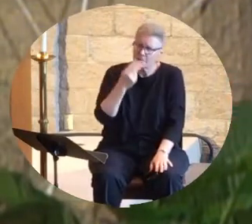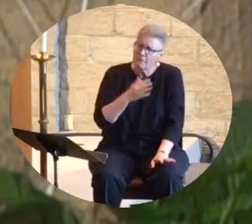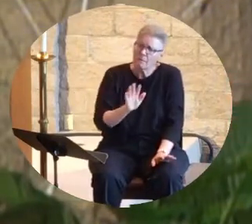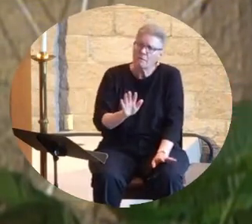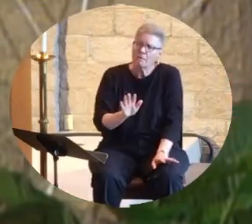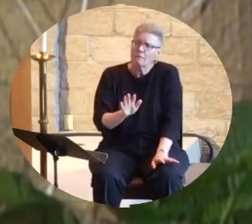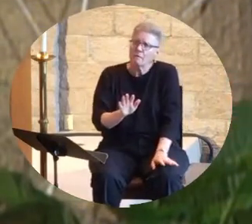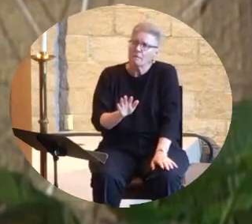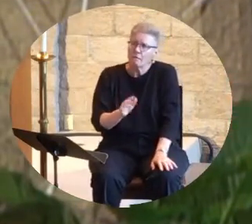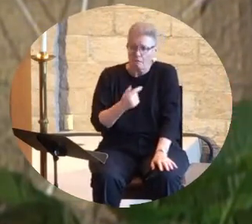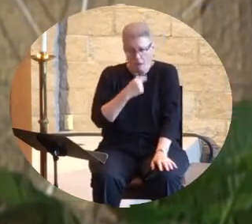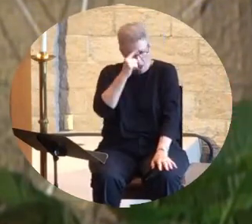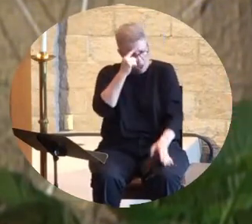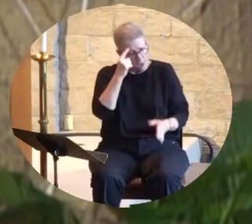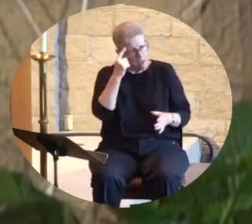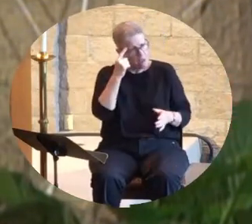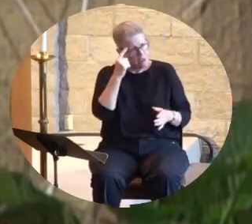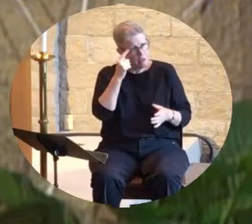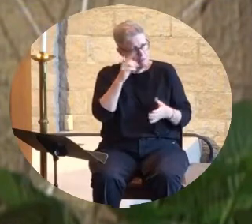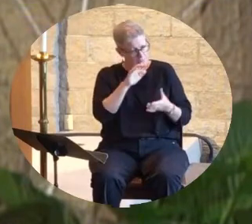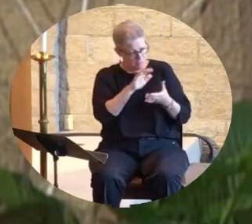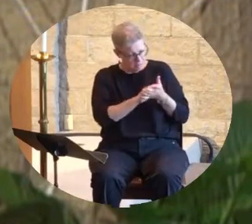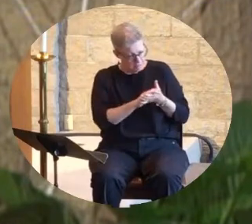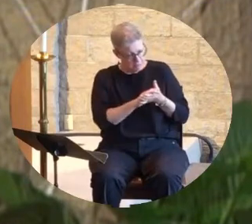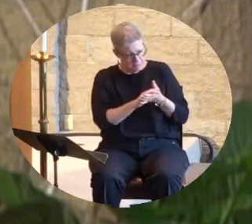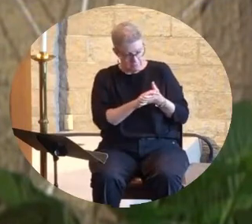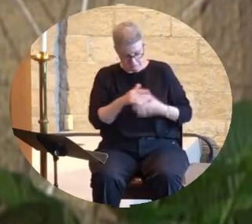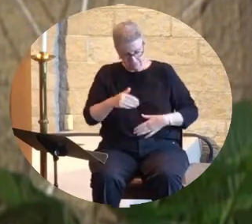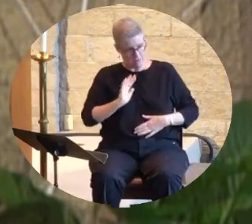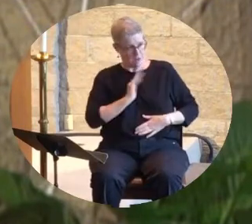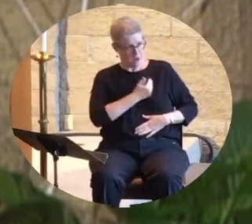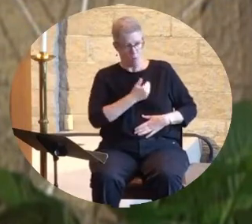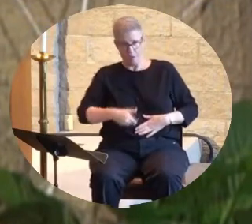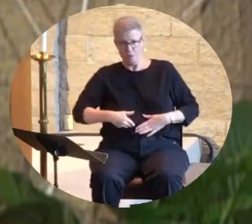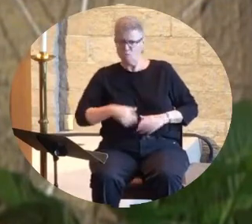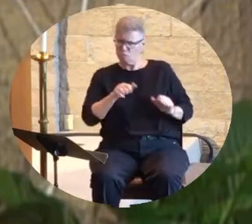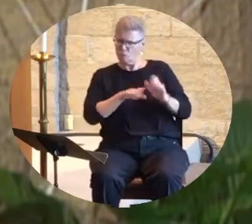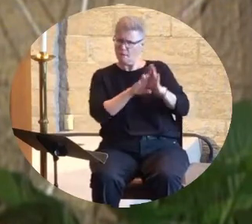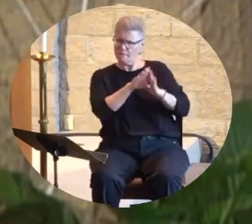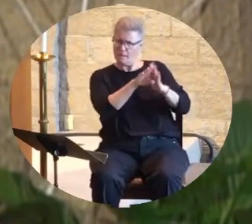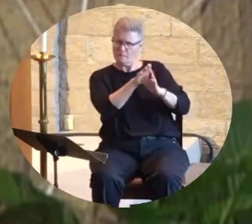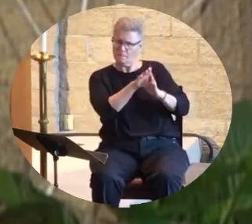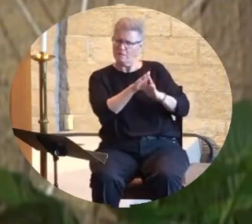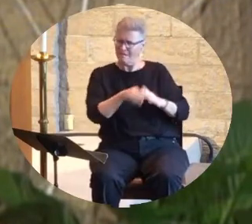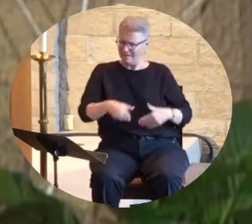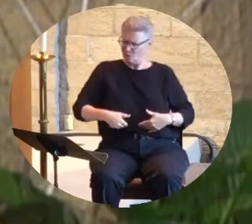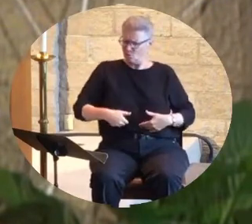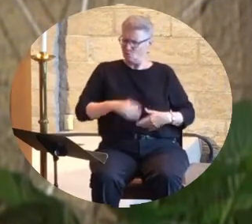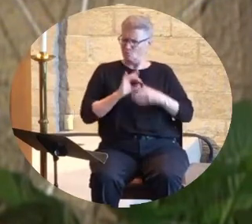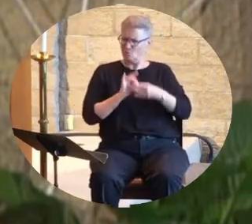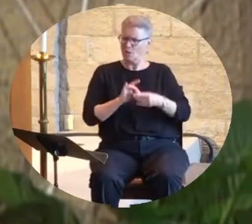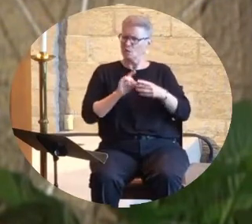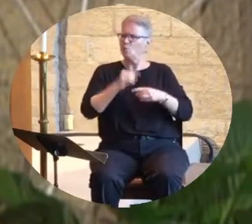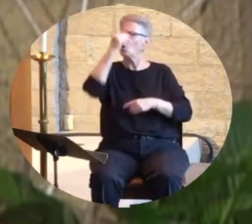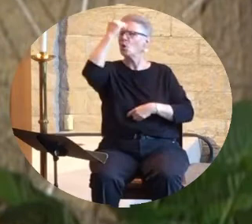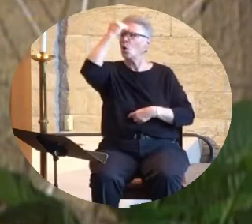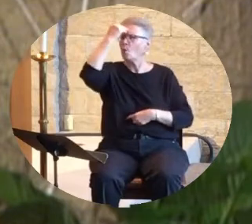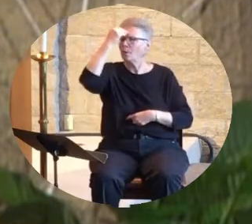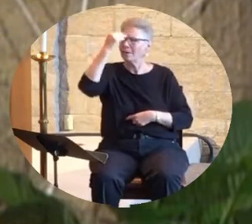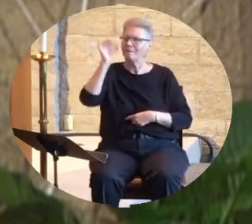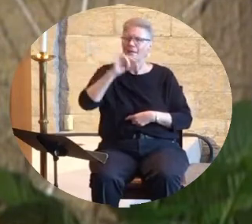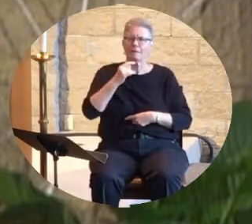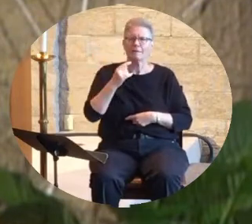believe that we can develop our intuition because that intuition is about knowing. It's about, like as we would say, you know that you know that